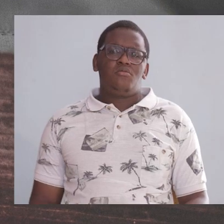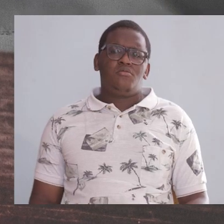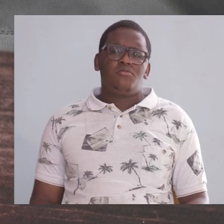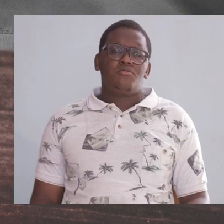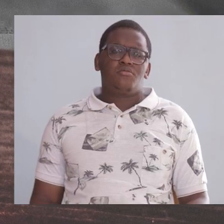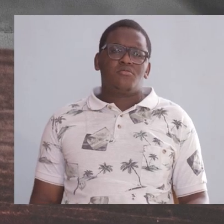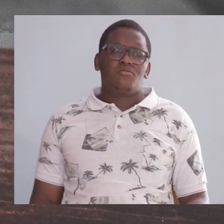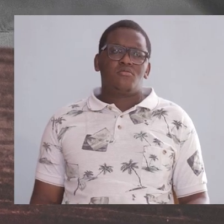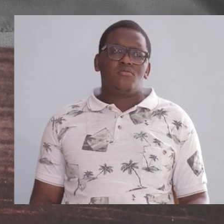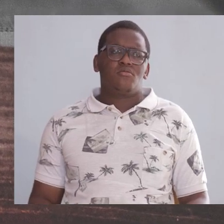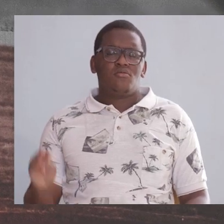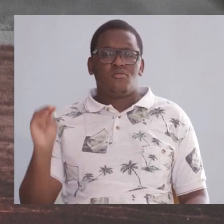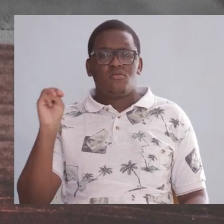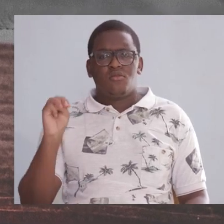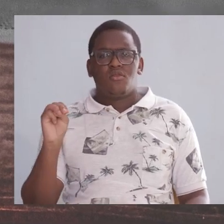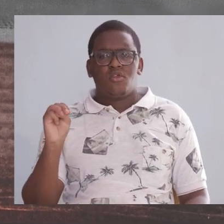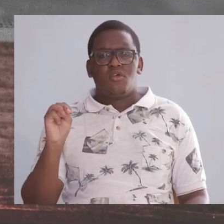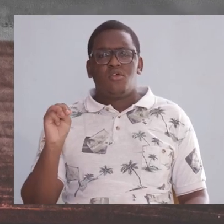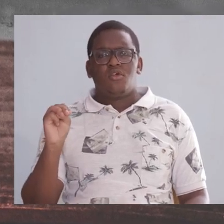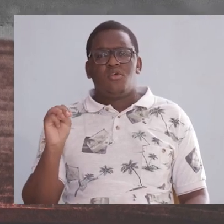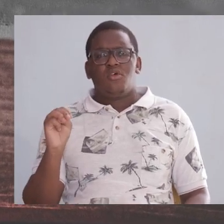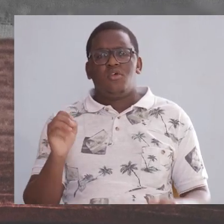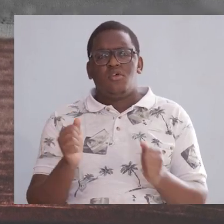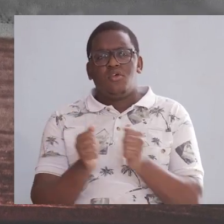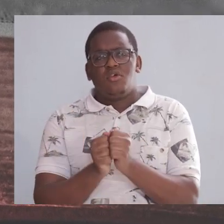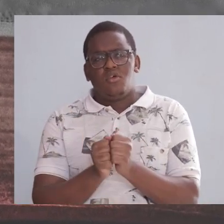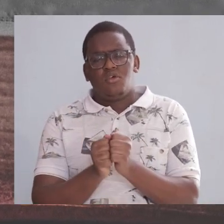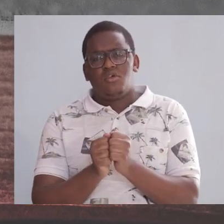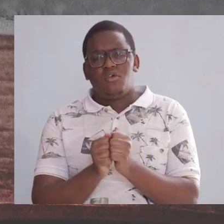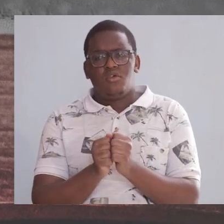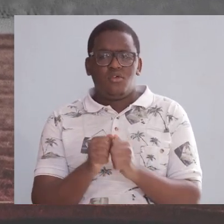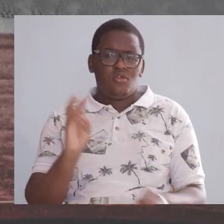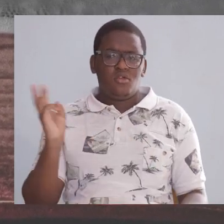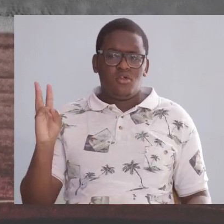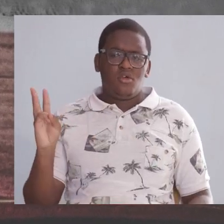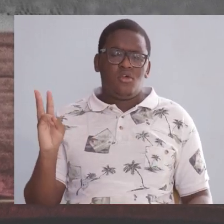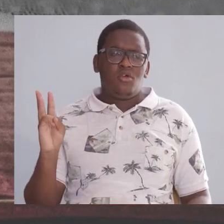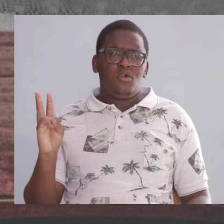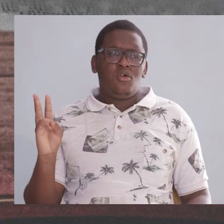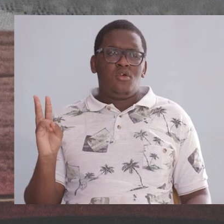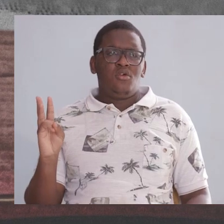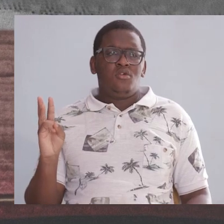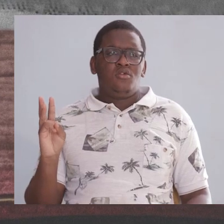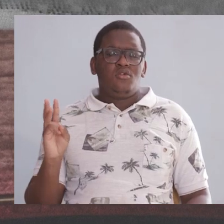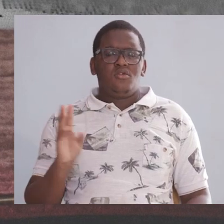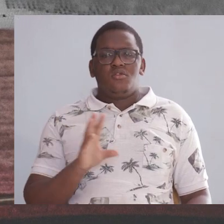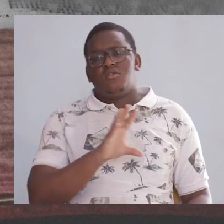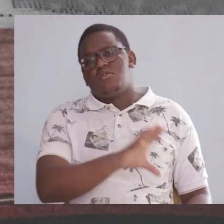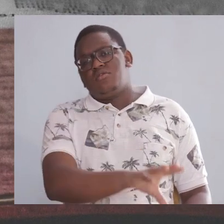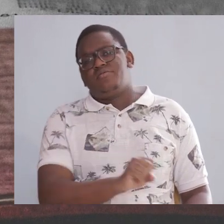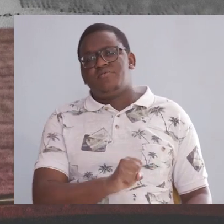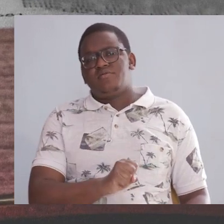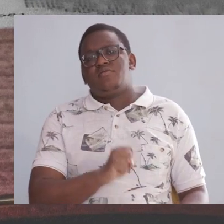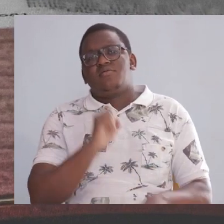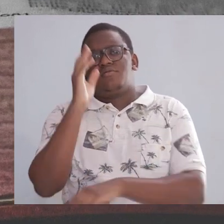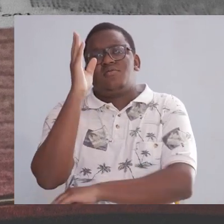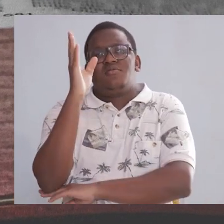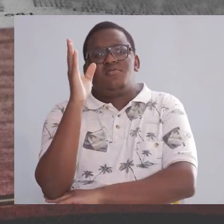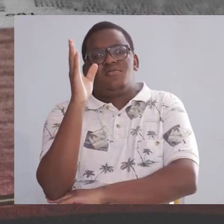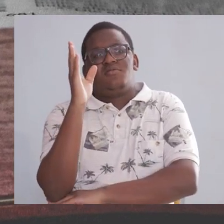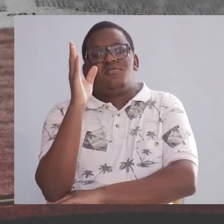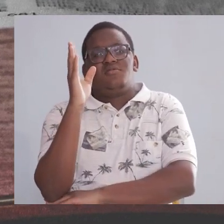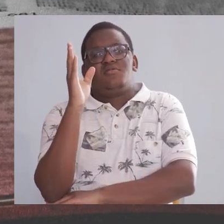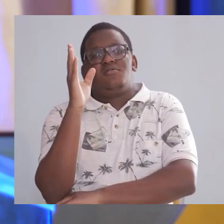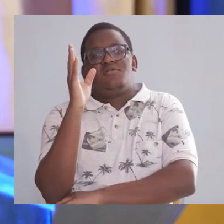Malachi chapter 3, verses 8 through 10 says, the Lord puts this question to his people. Will a man rob God? Yet you have